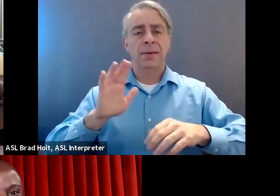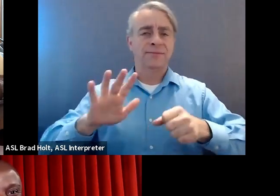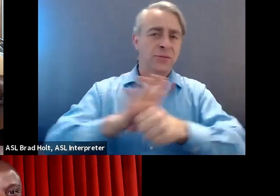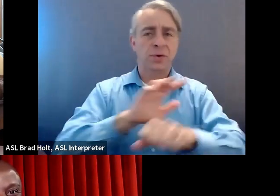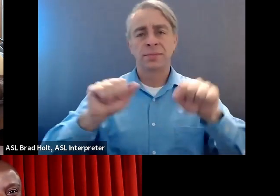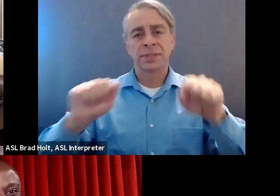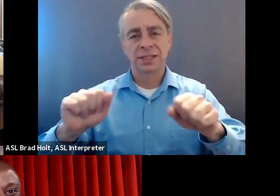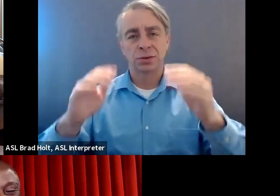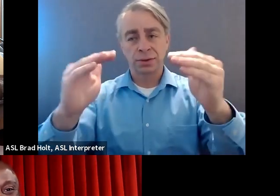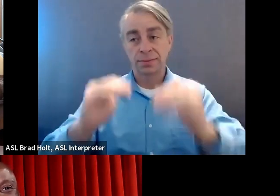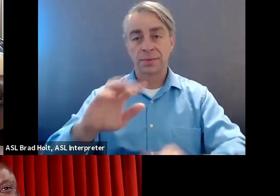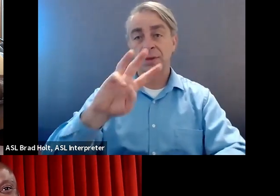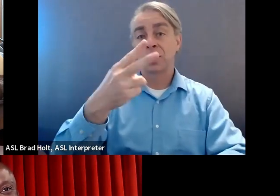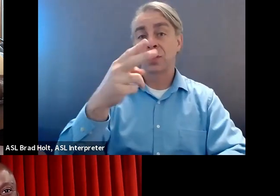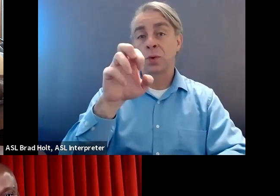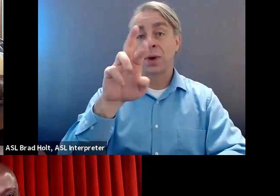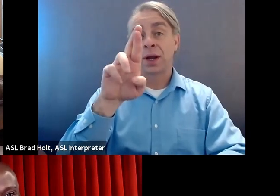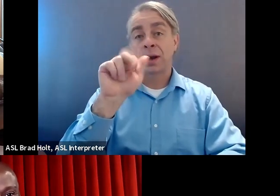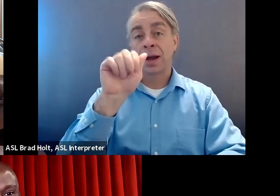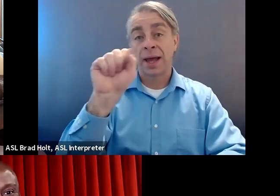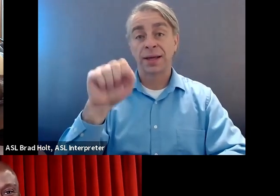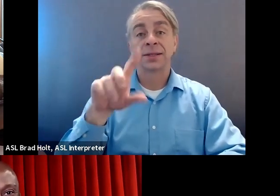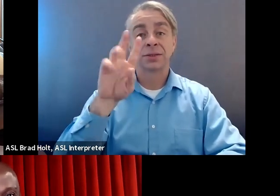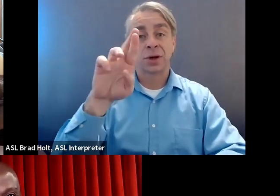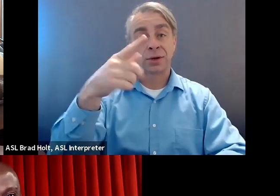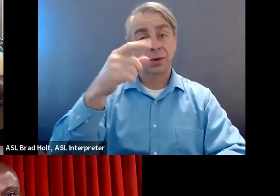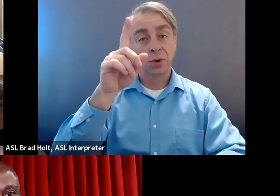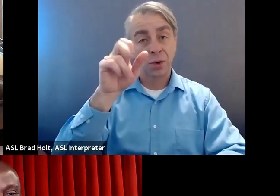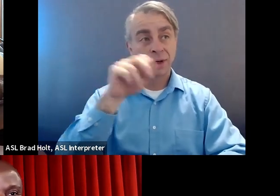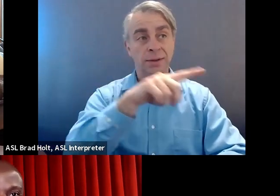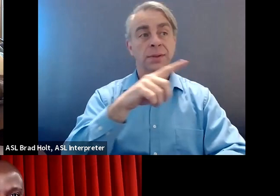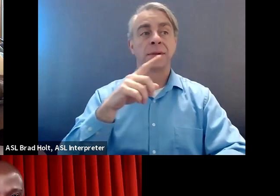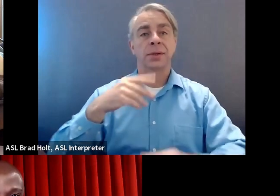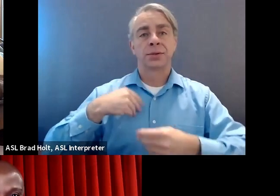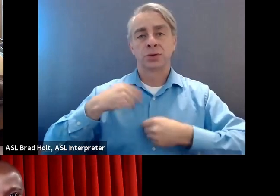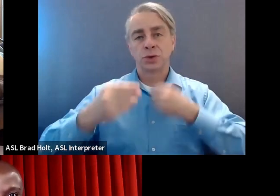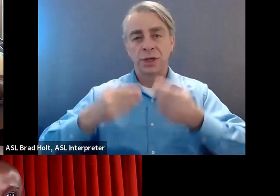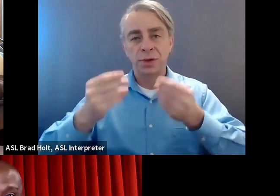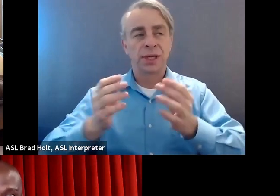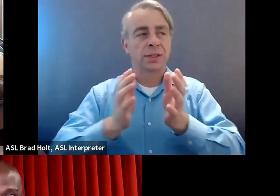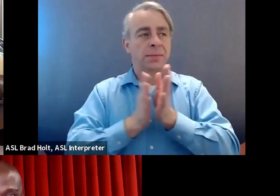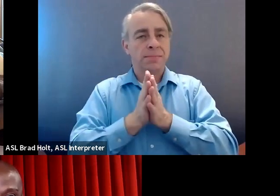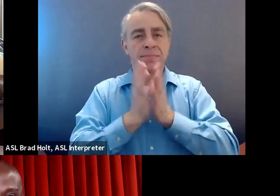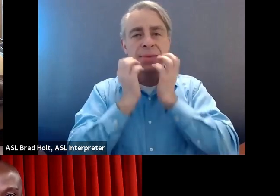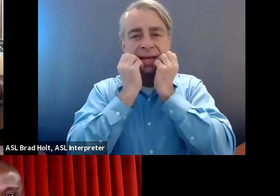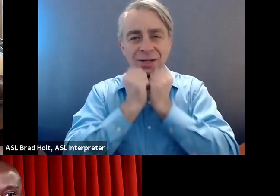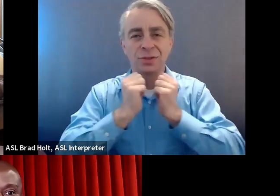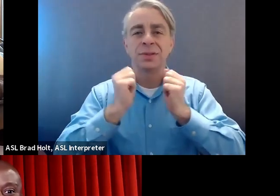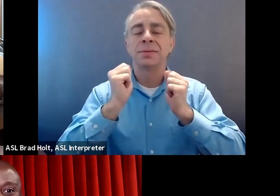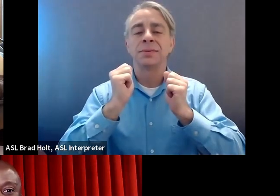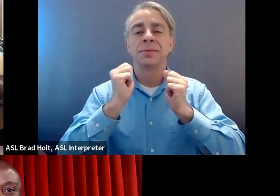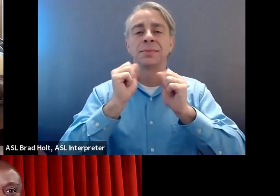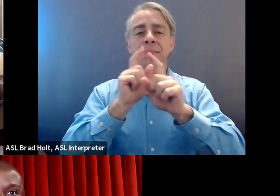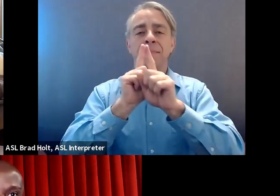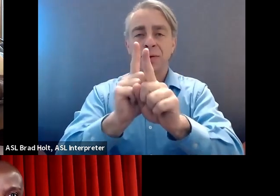Whereas Dr. Gordon has been a generous, compassionate, and caring mentor who